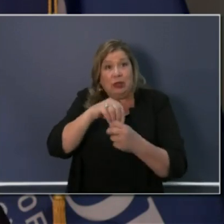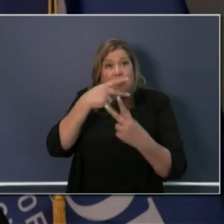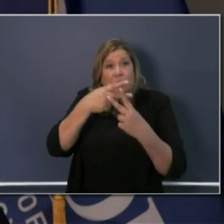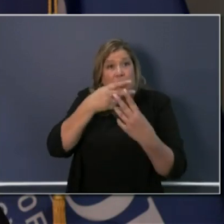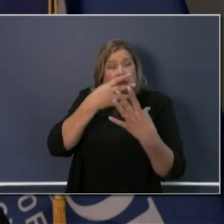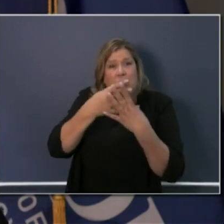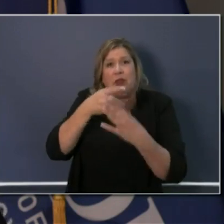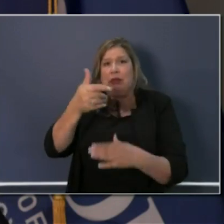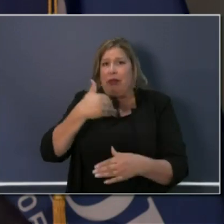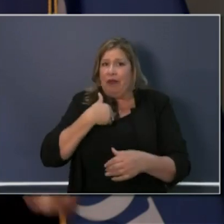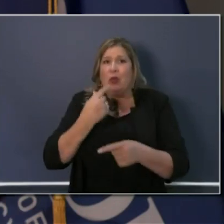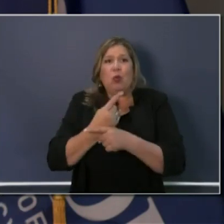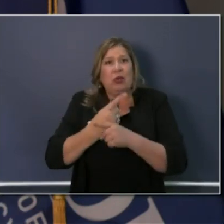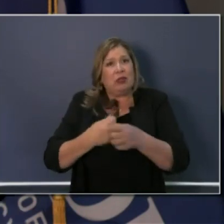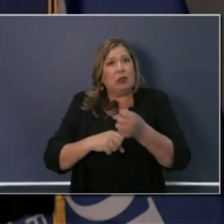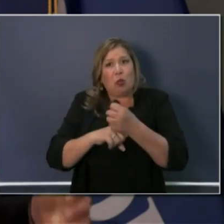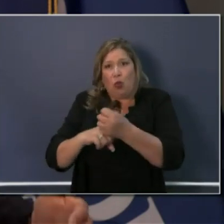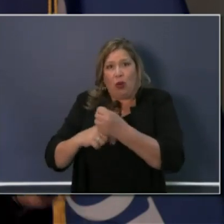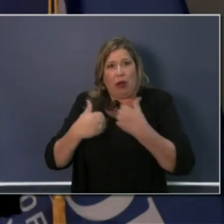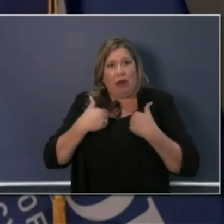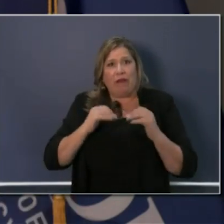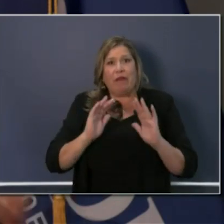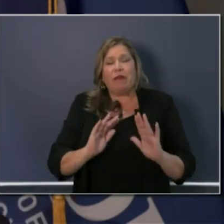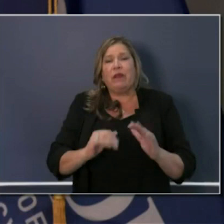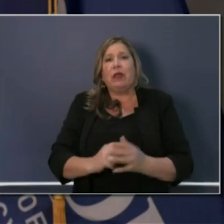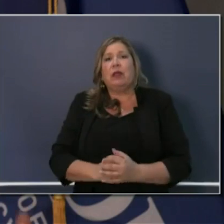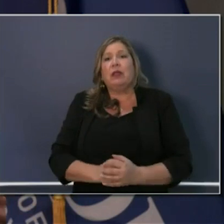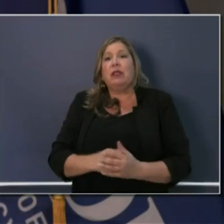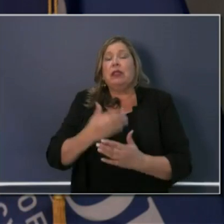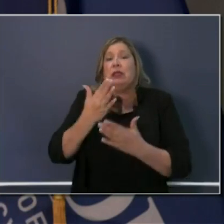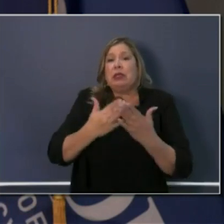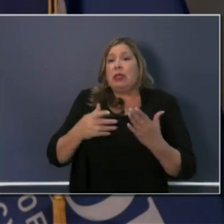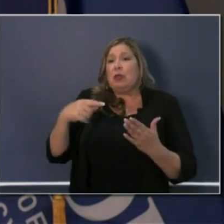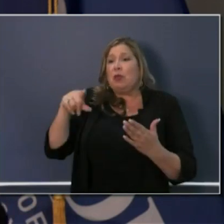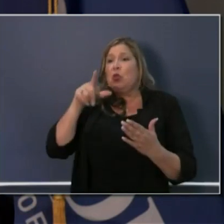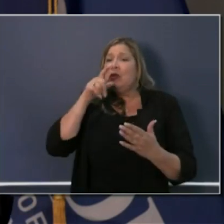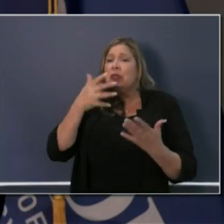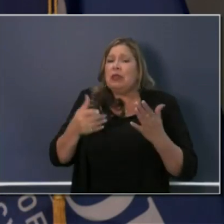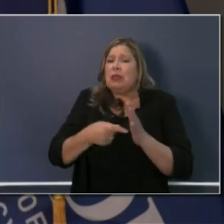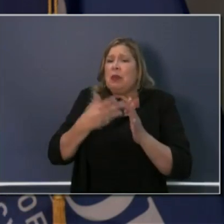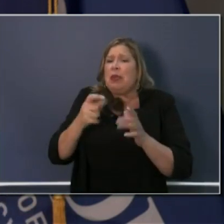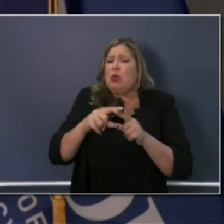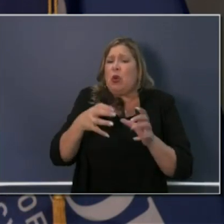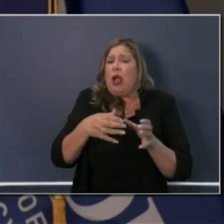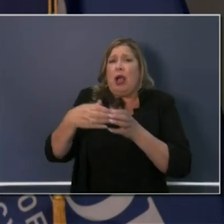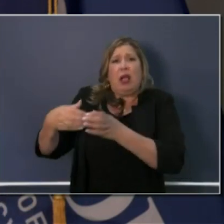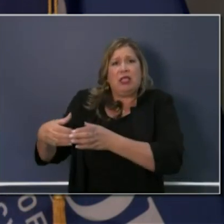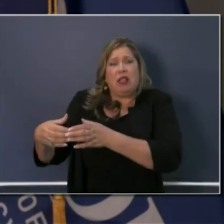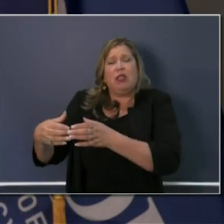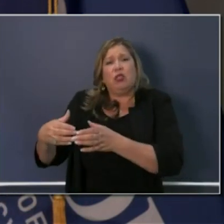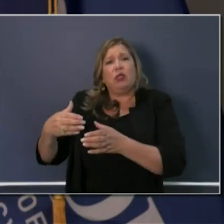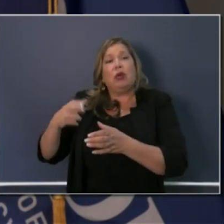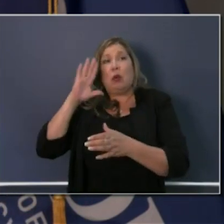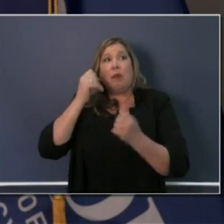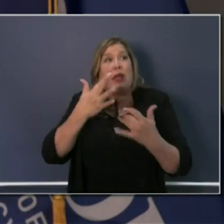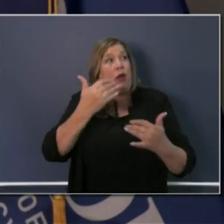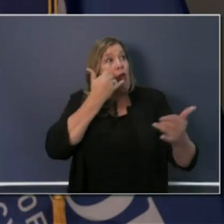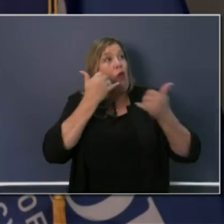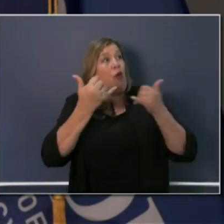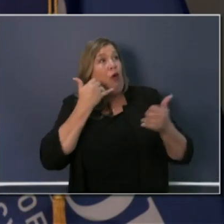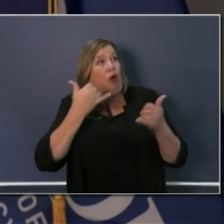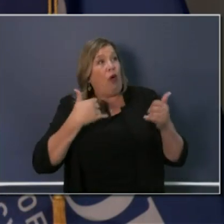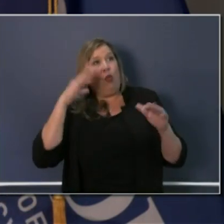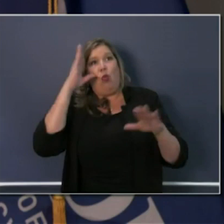appropriate support. Those that may have flu-like symptoms are getting isolated. I bring this up only because I've gotten a lot of calls on this, people